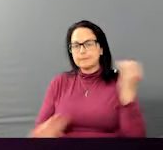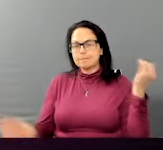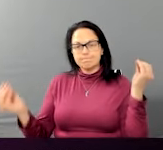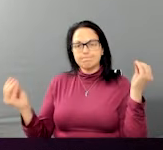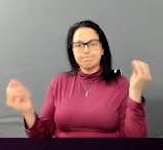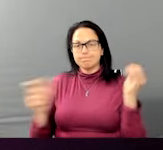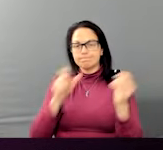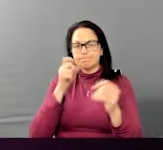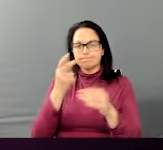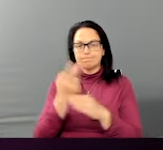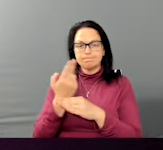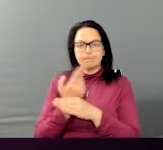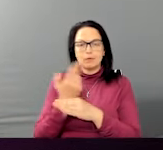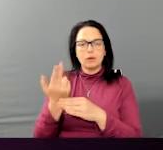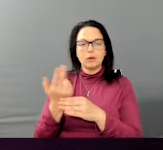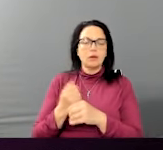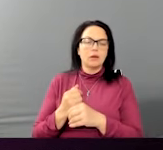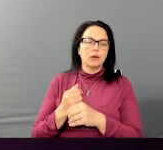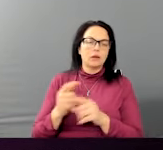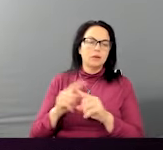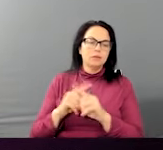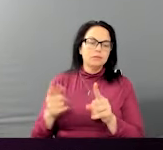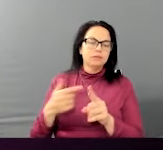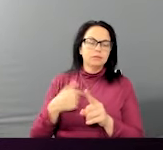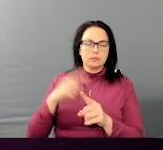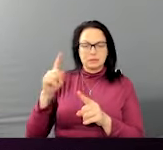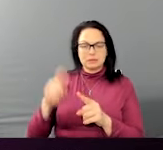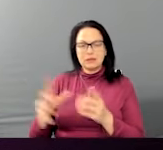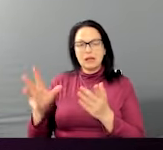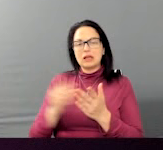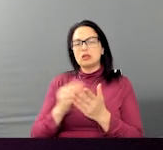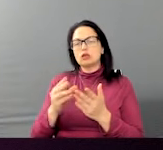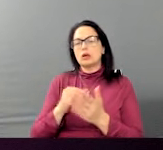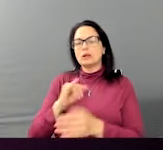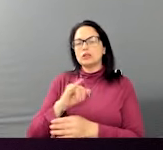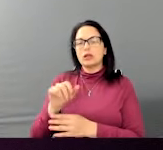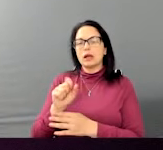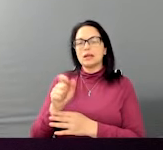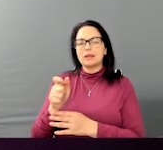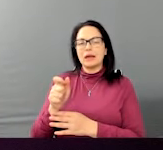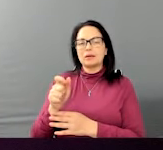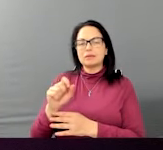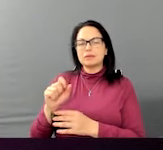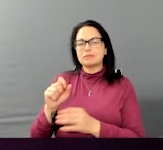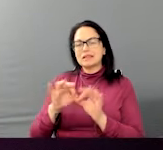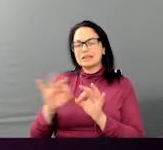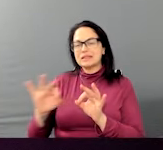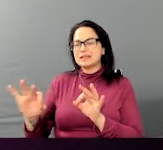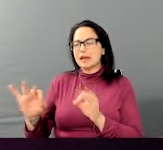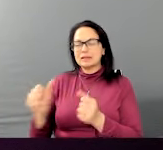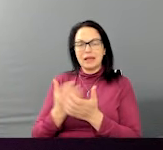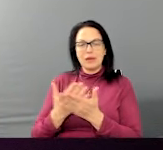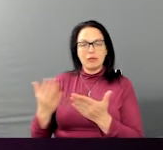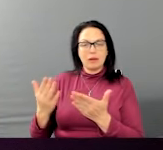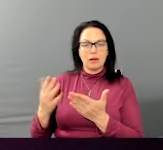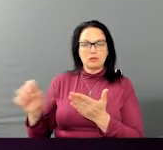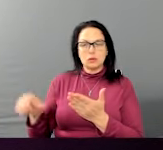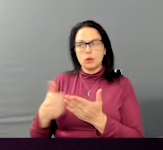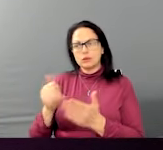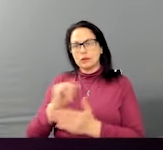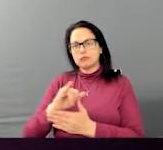excited that I needed to spend a couple hours learning JSX syntax, and then everything else was JavaScript. I was using maps